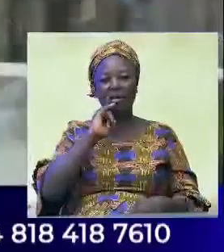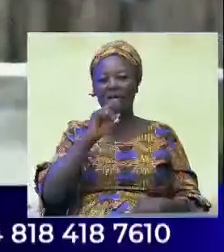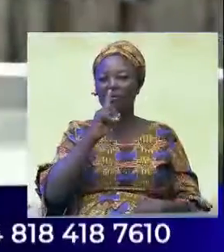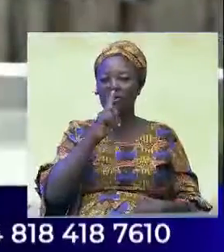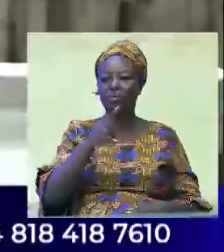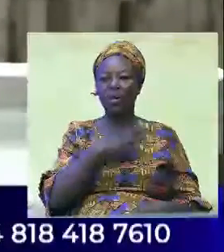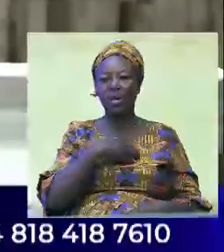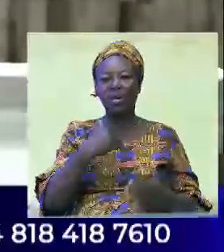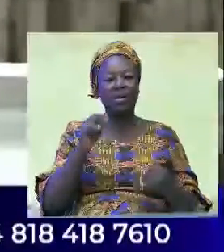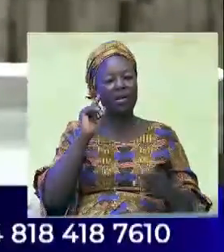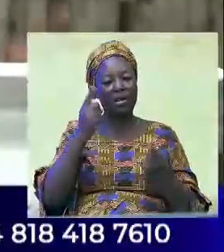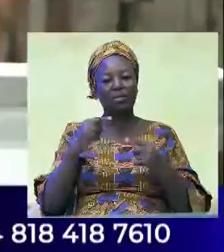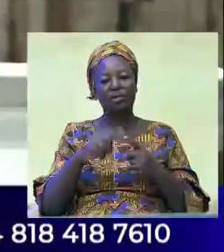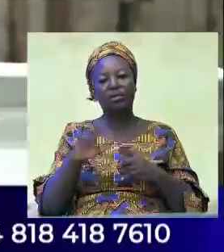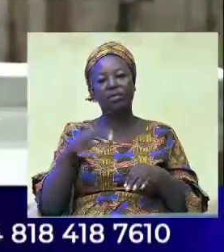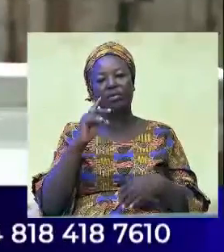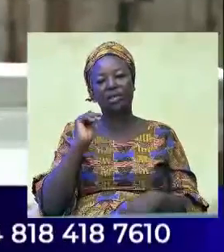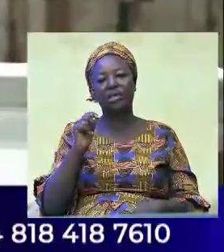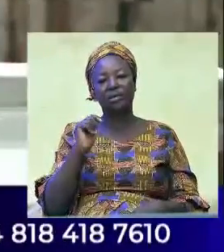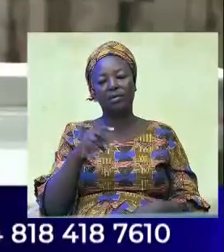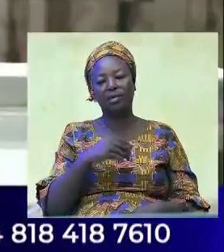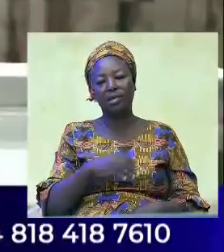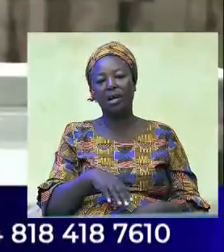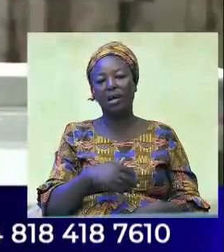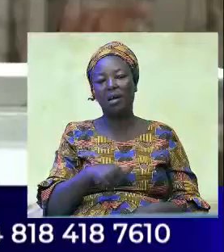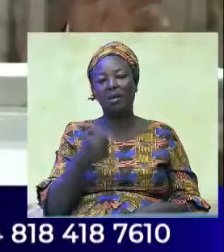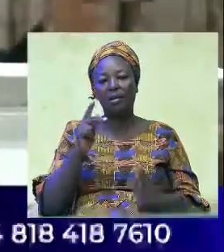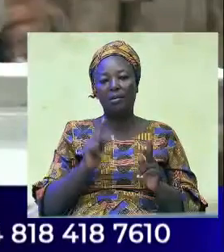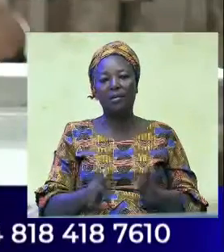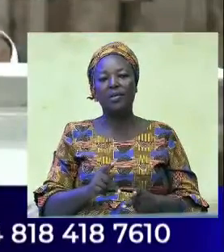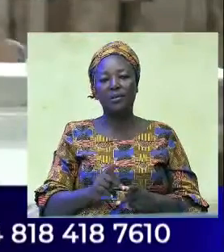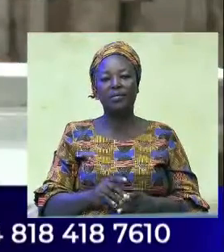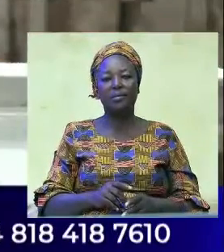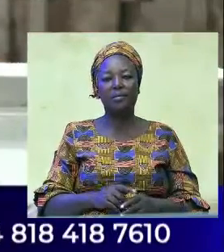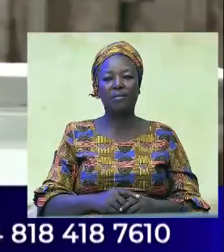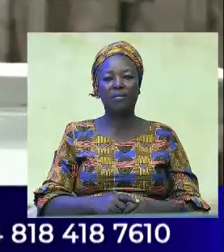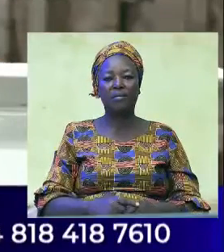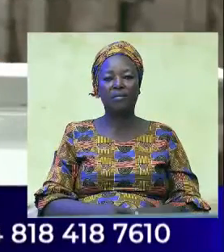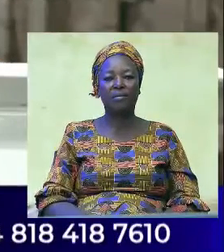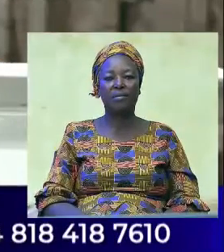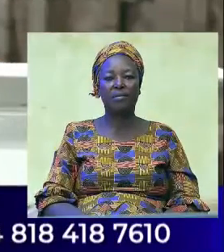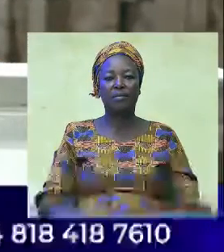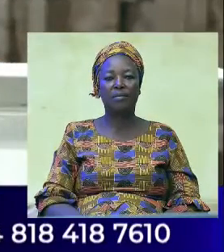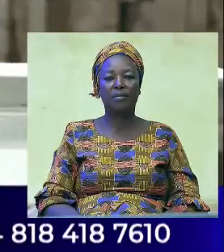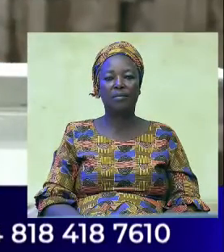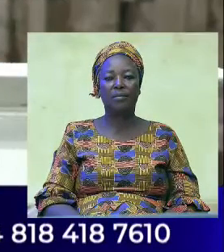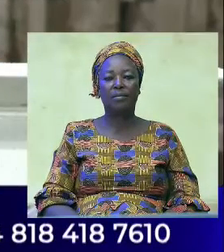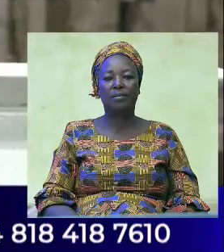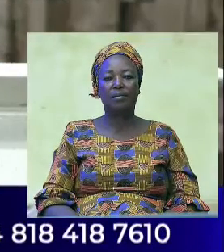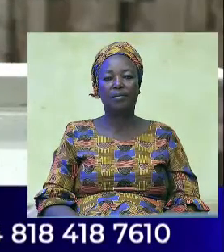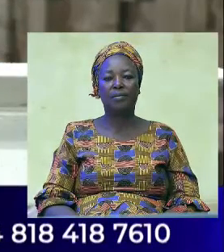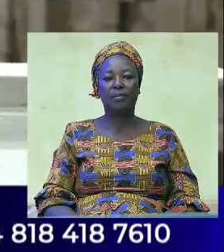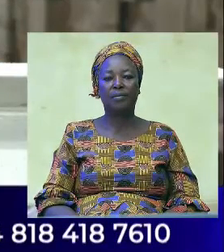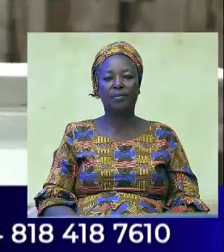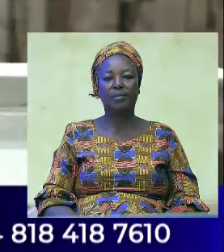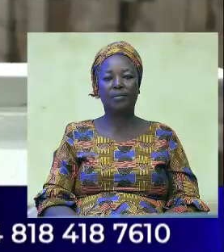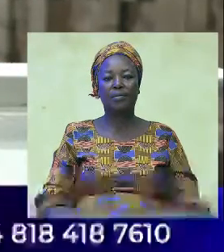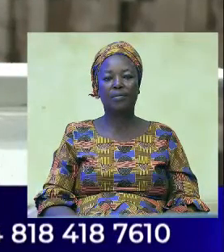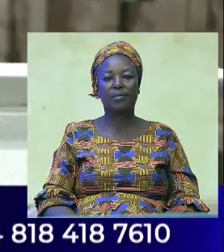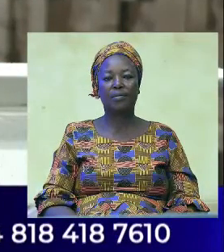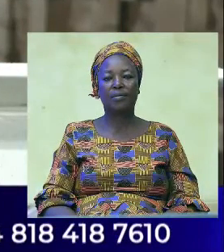sure. Now he is sure. And he came and gave testimony. Another person, please. The next testifier.